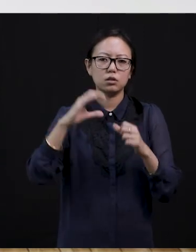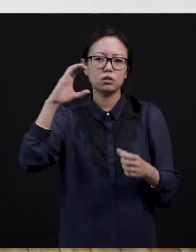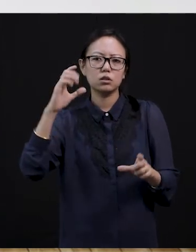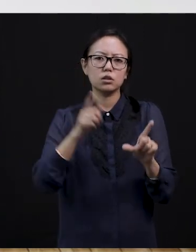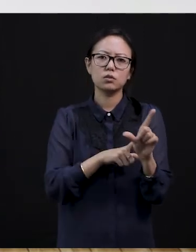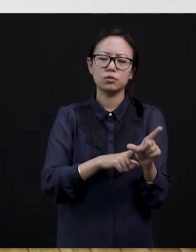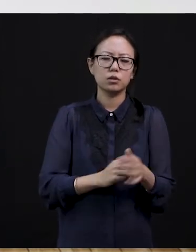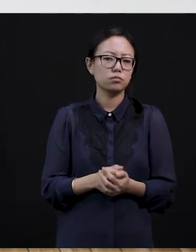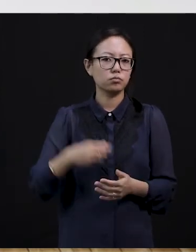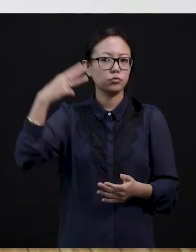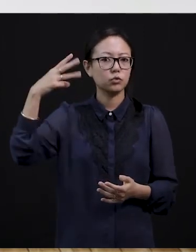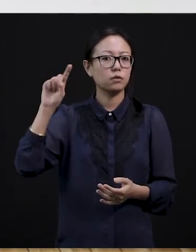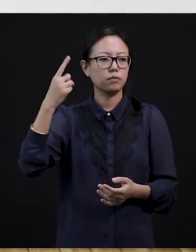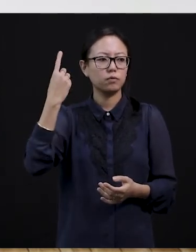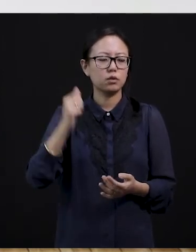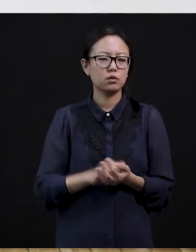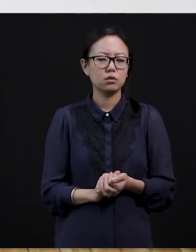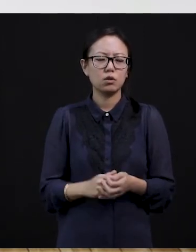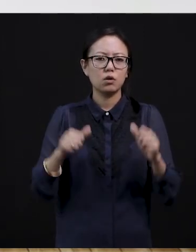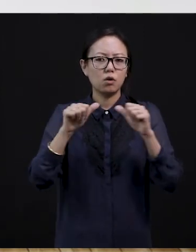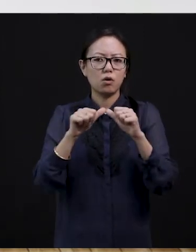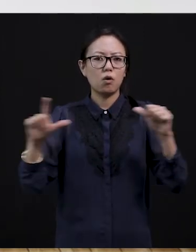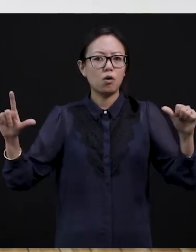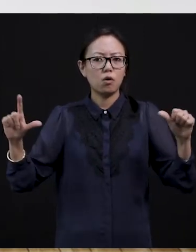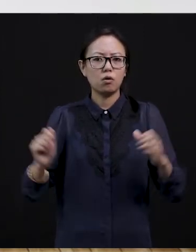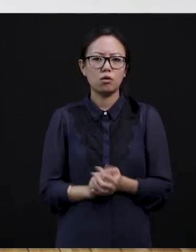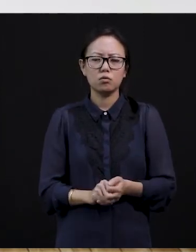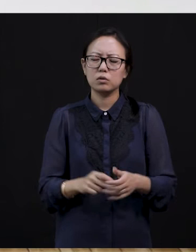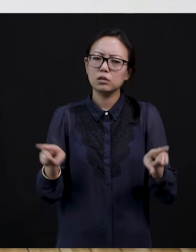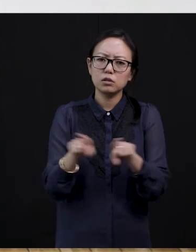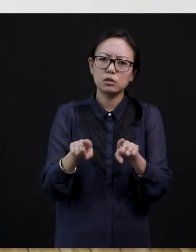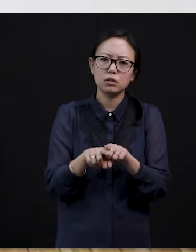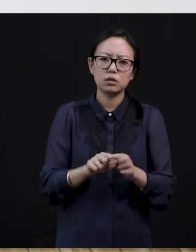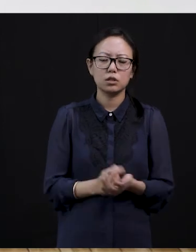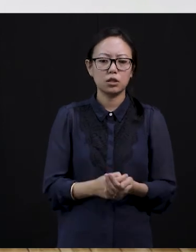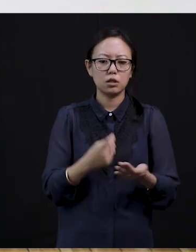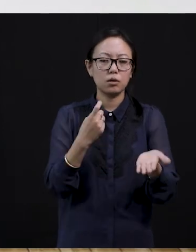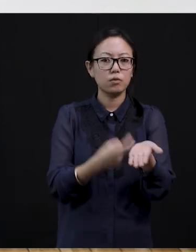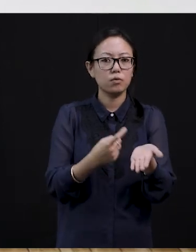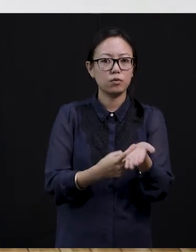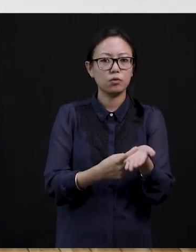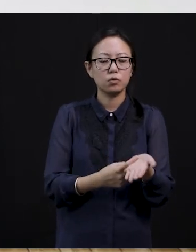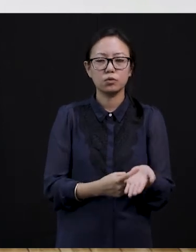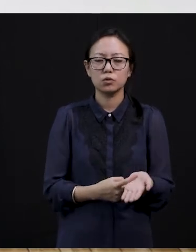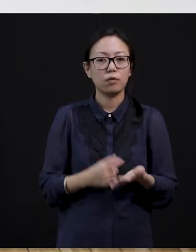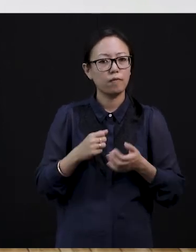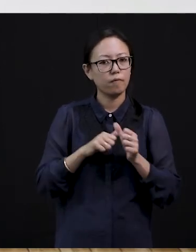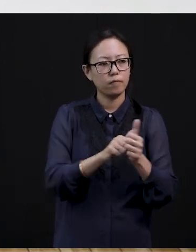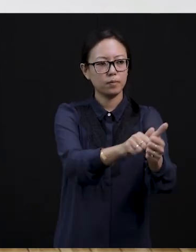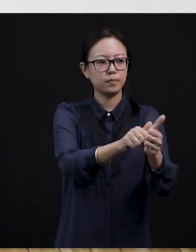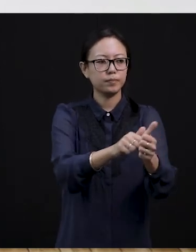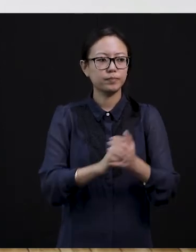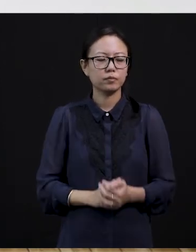is going to be ruled by law. Second was that you have to be accountable and responsible. So once you